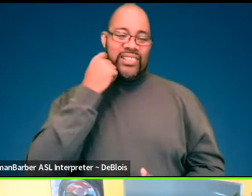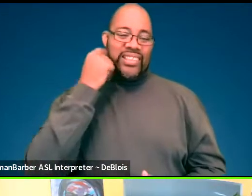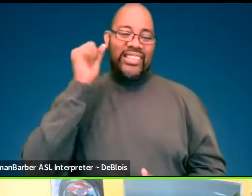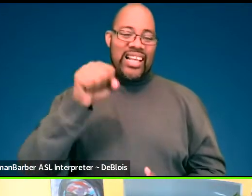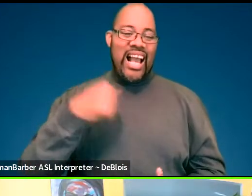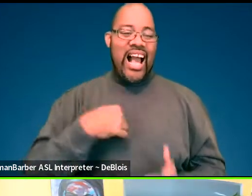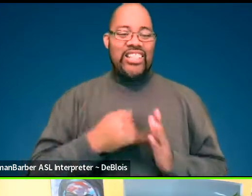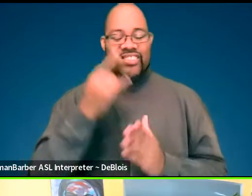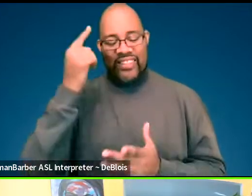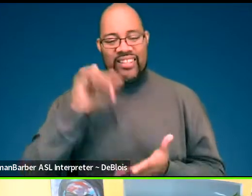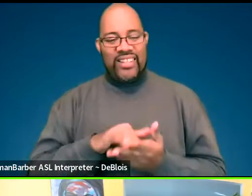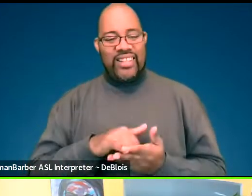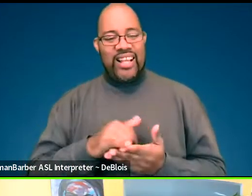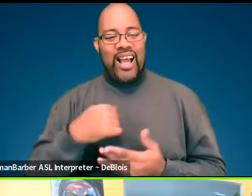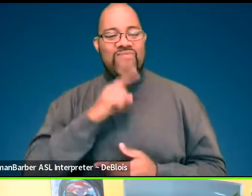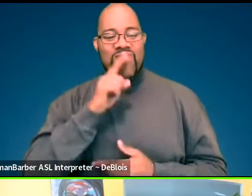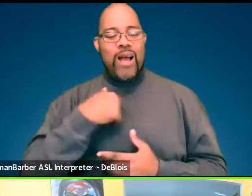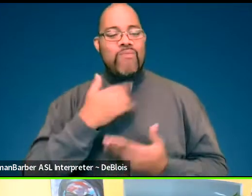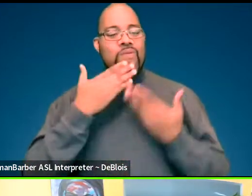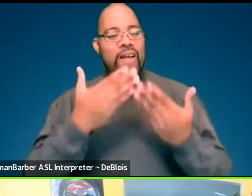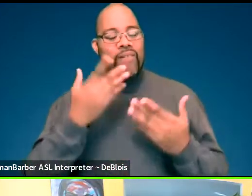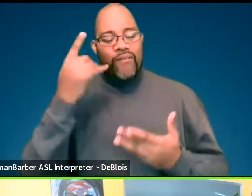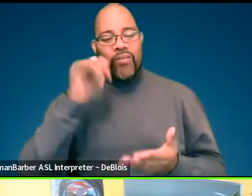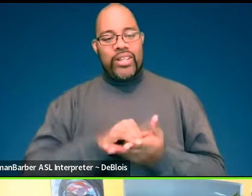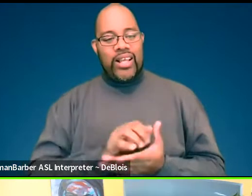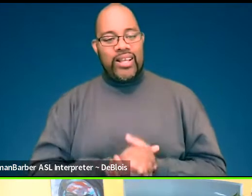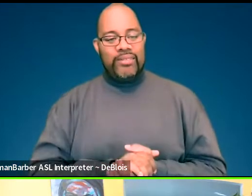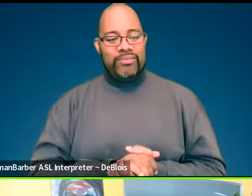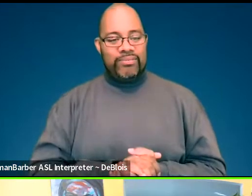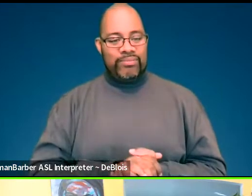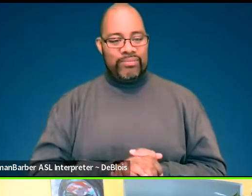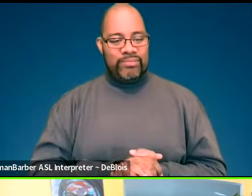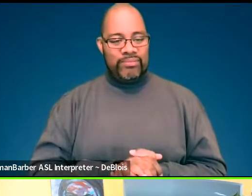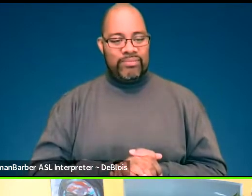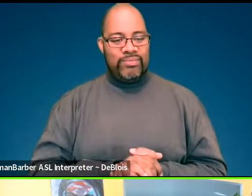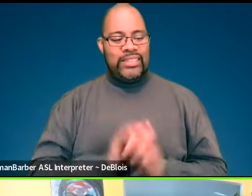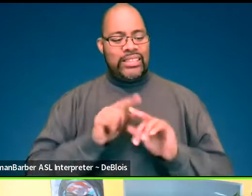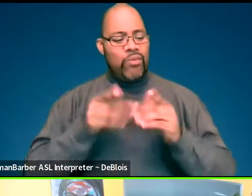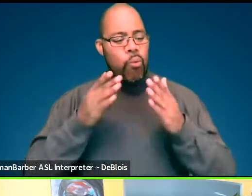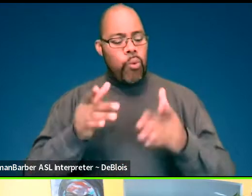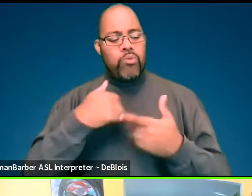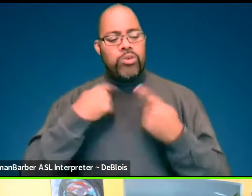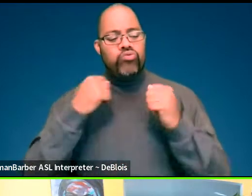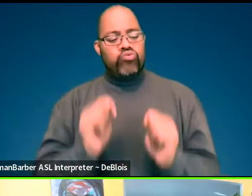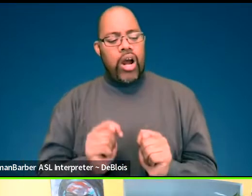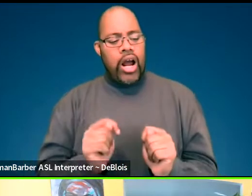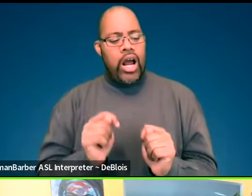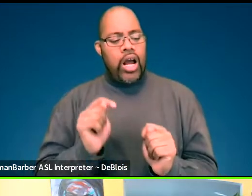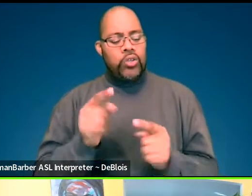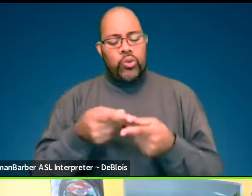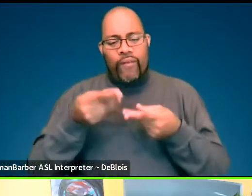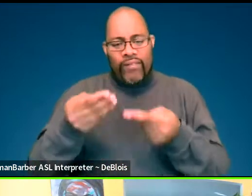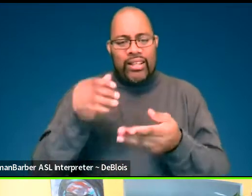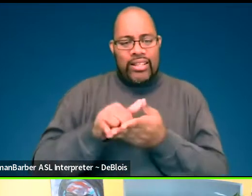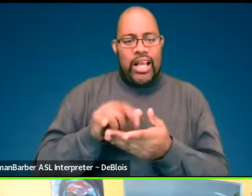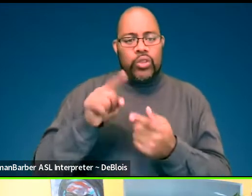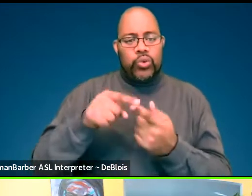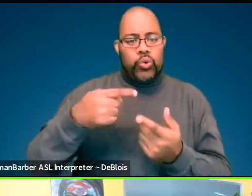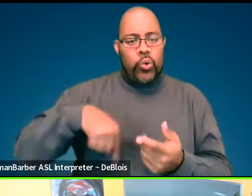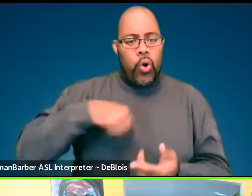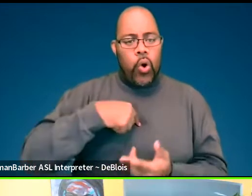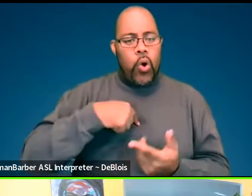I just think, I'm really just grateful for the ways in which we are trying to feed that to